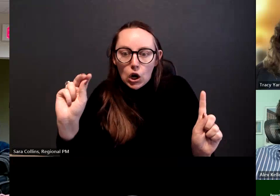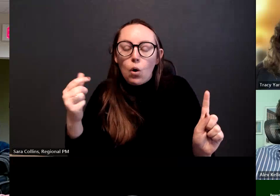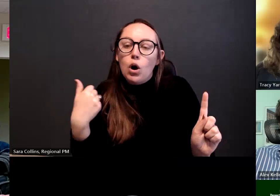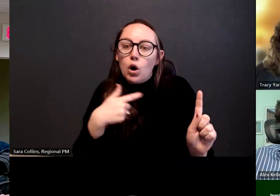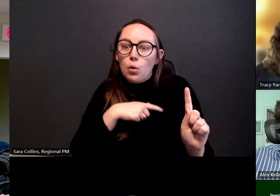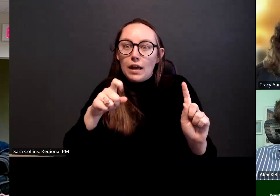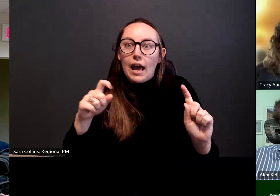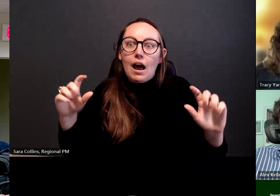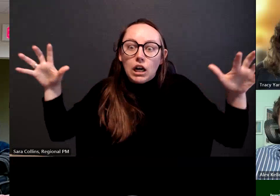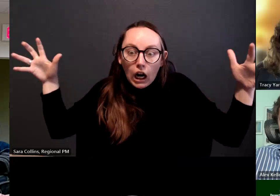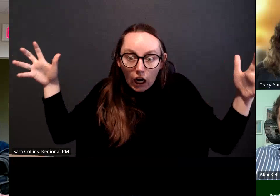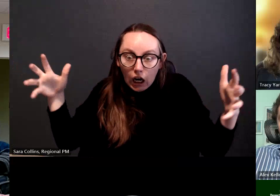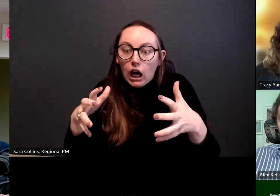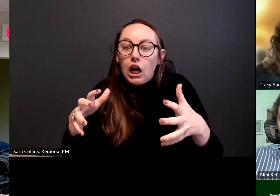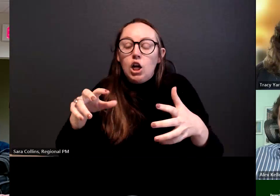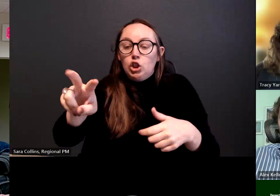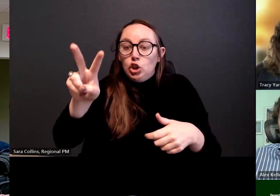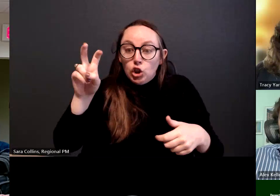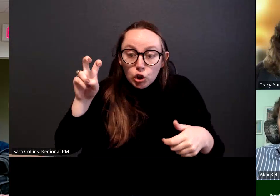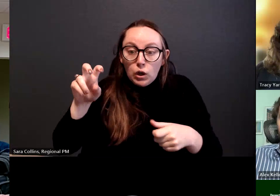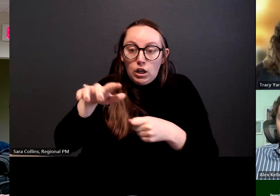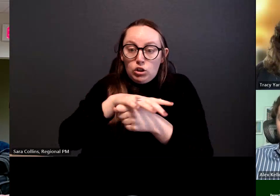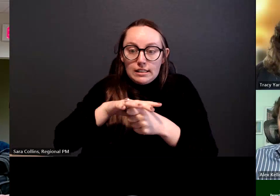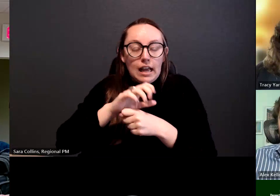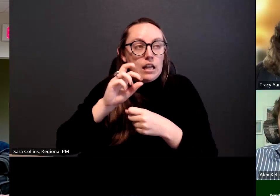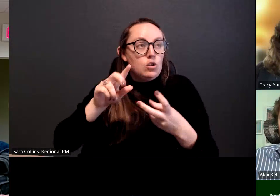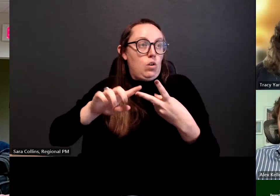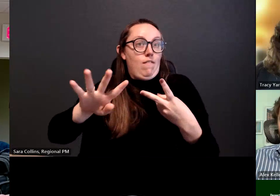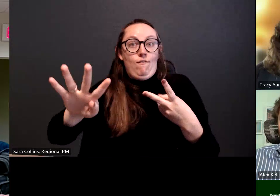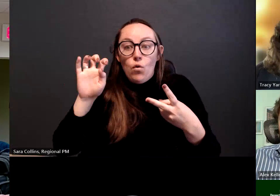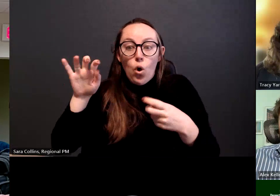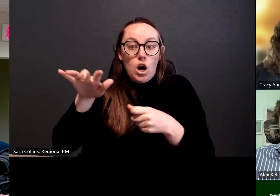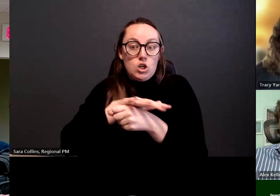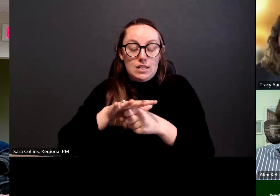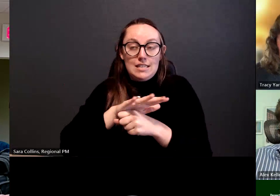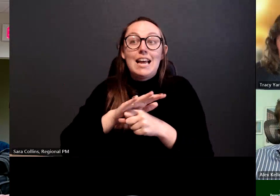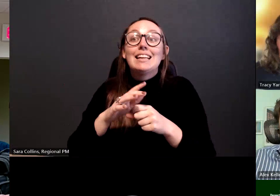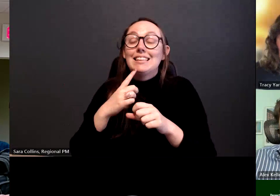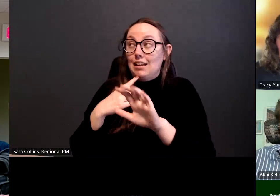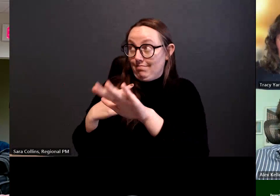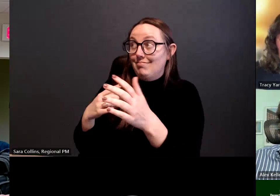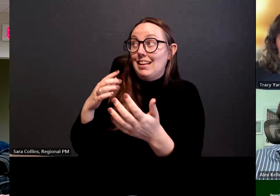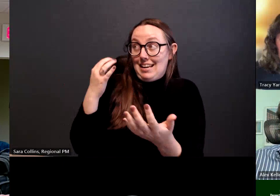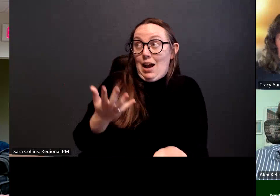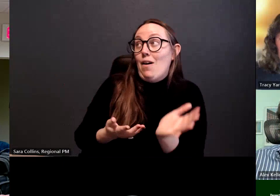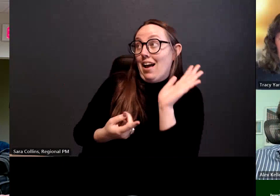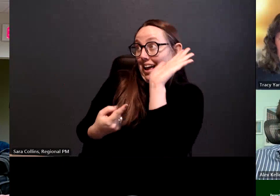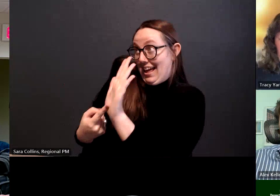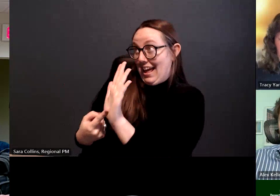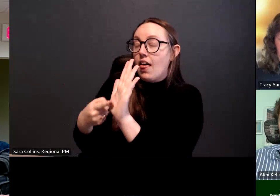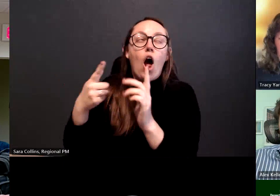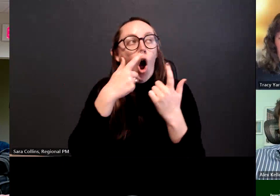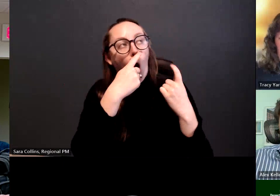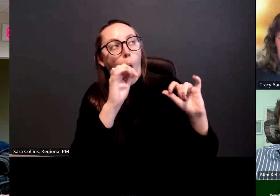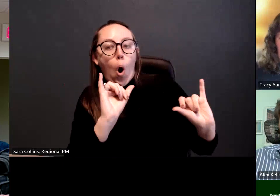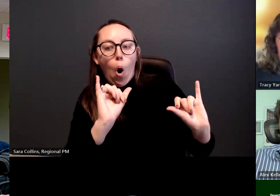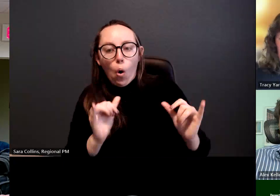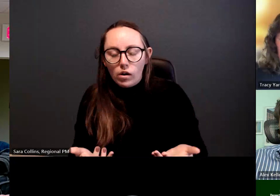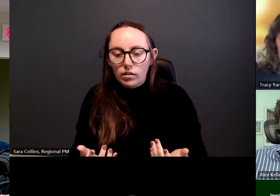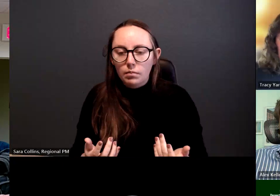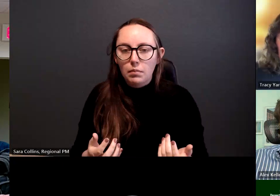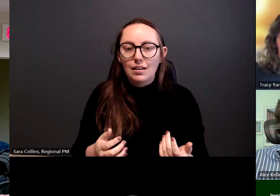additional coverage. But if we didn't even get to the 76% that AT&T had